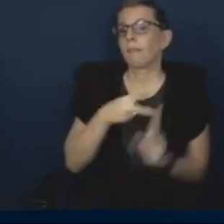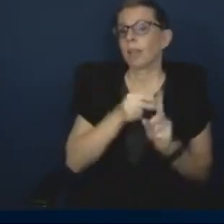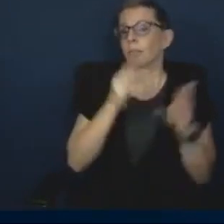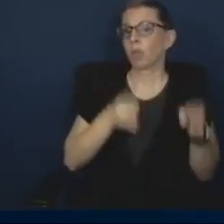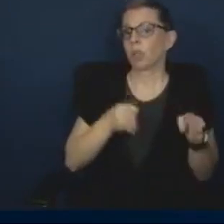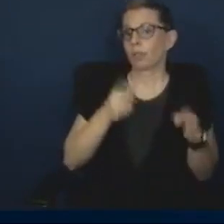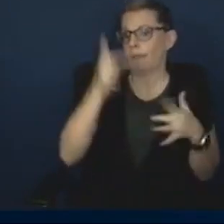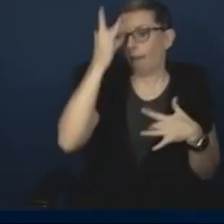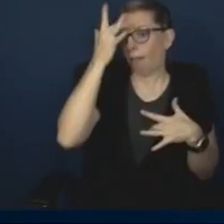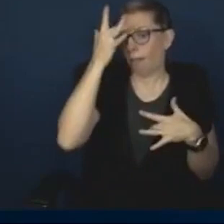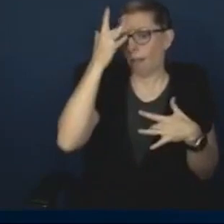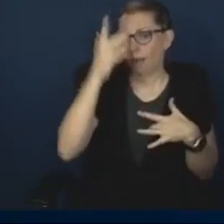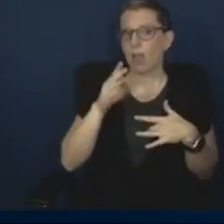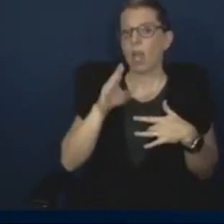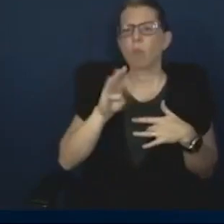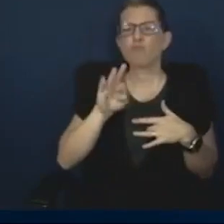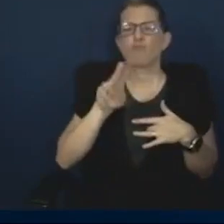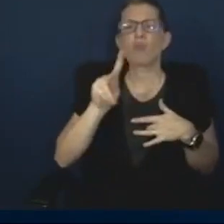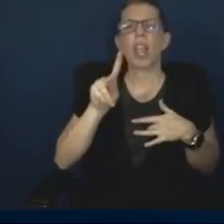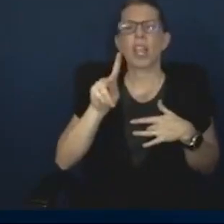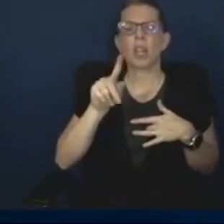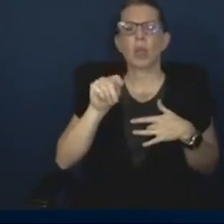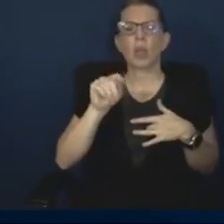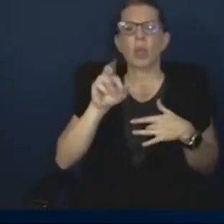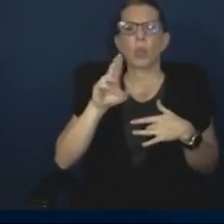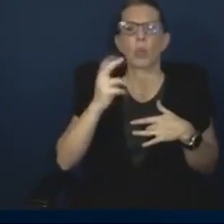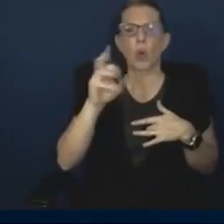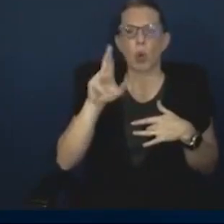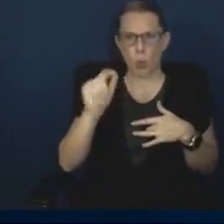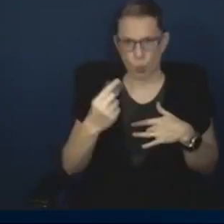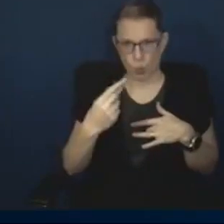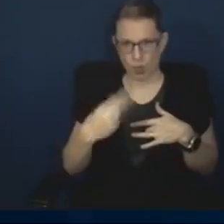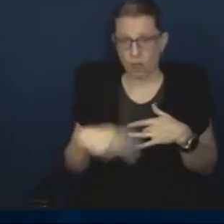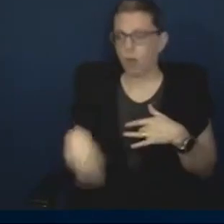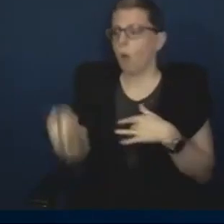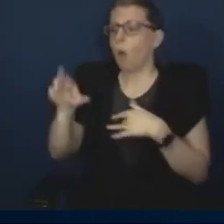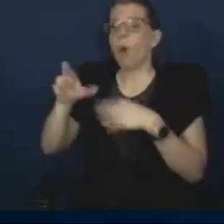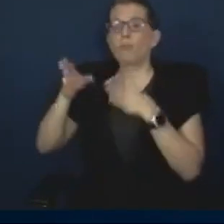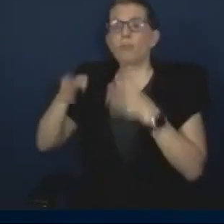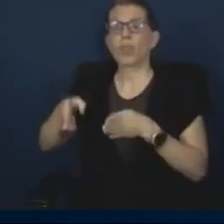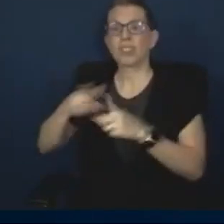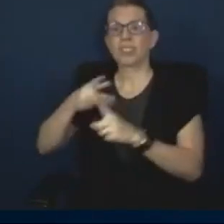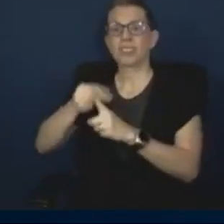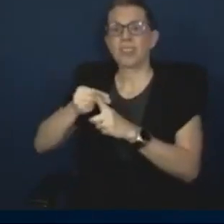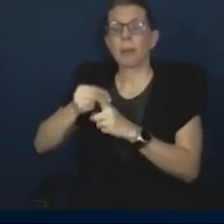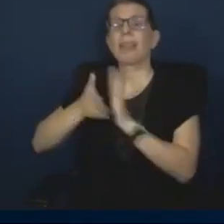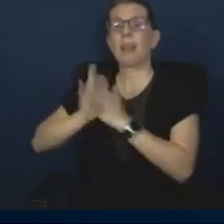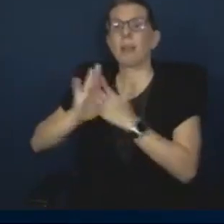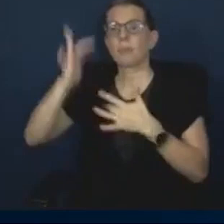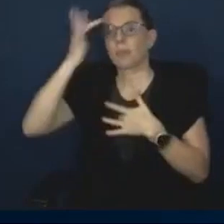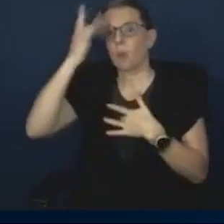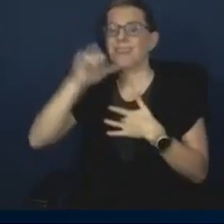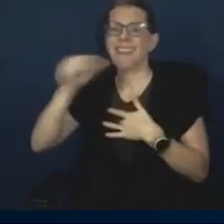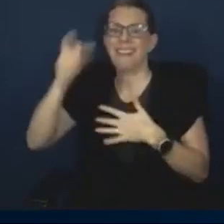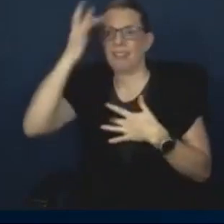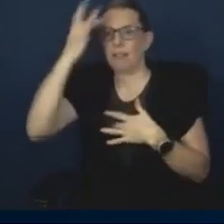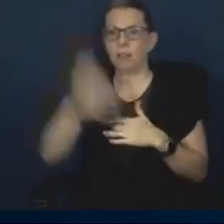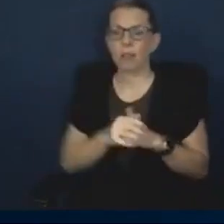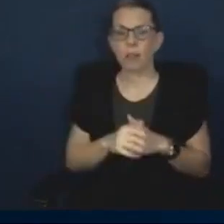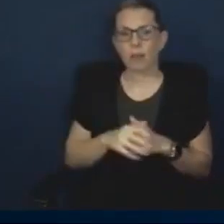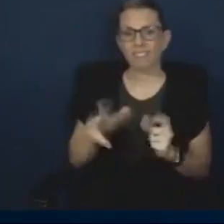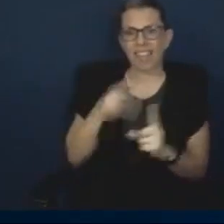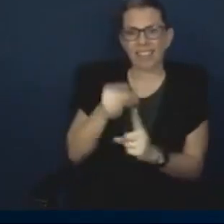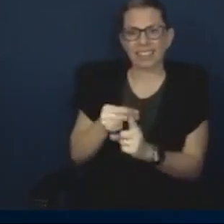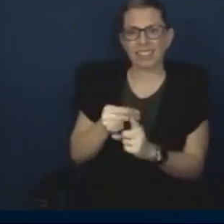breakthrough case, and a vaccinated person who does not get ill? I guess I'm wanting clarification about the vaccine and what it does again. If we